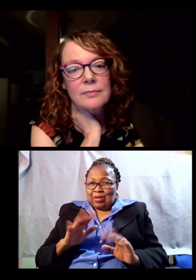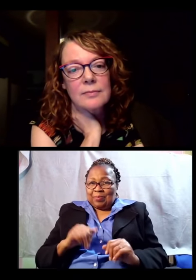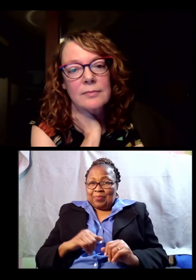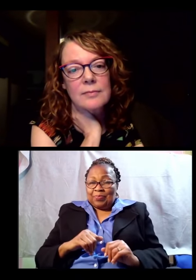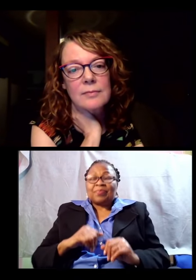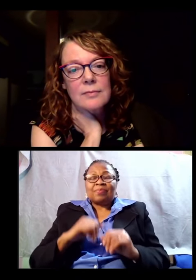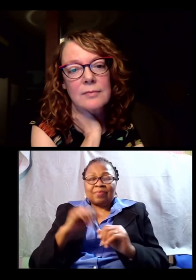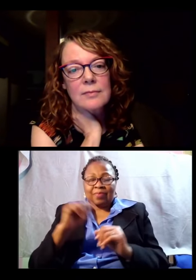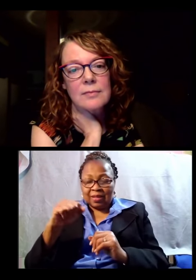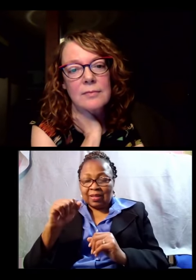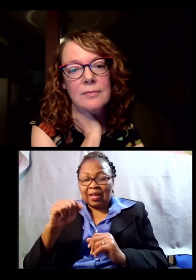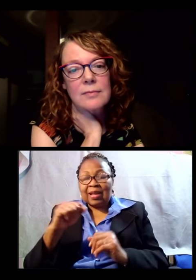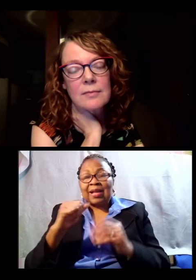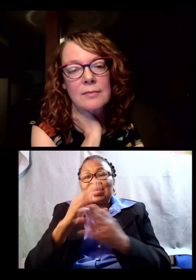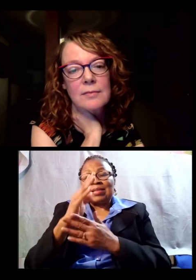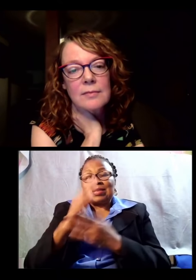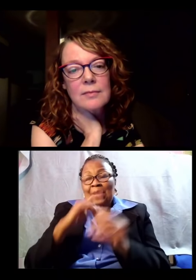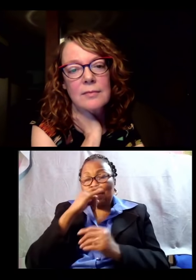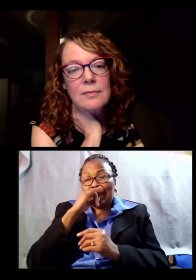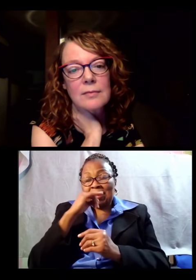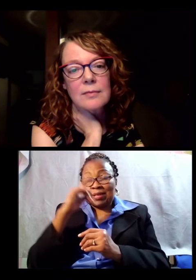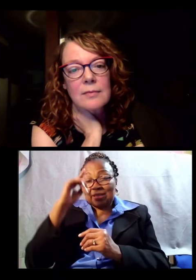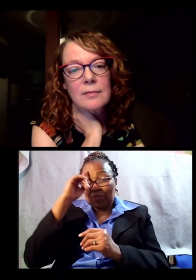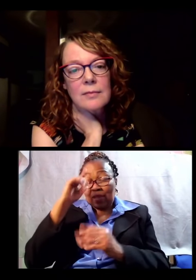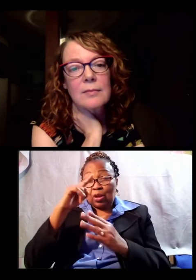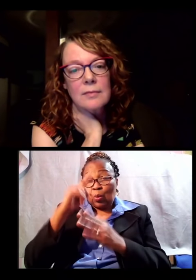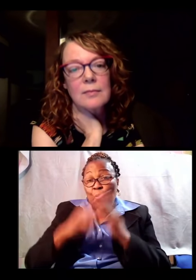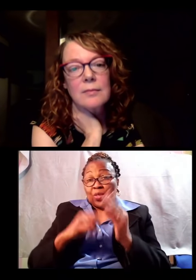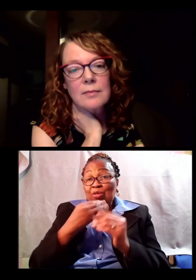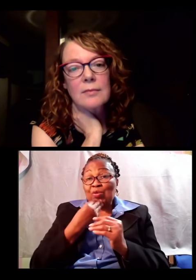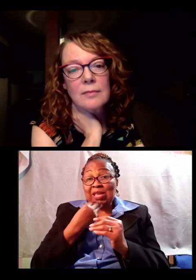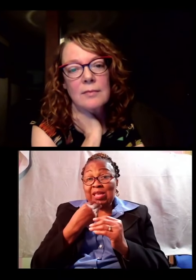I think that what they're eating just comes out of a package.